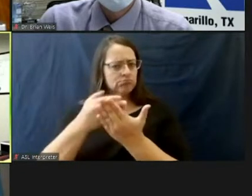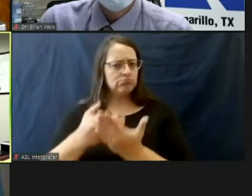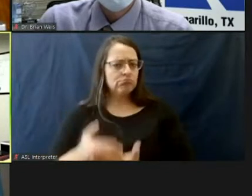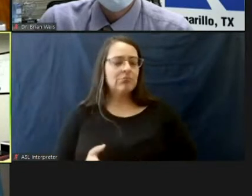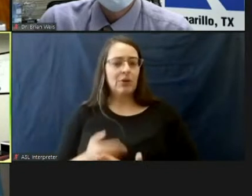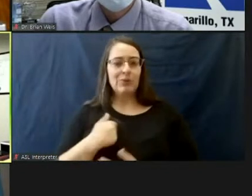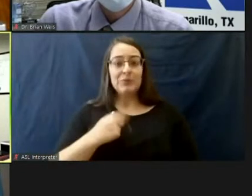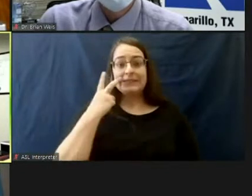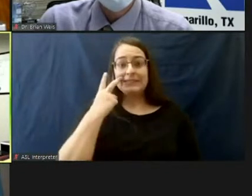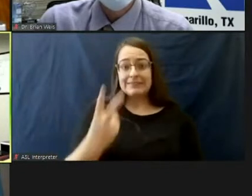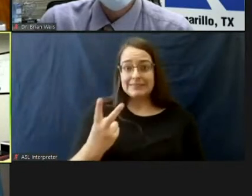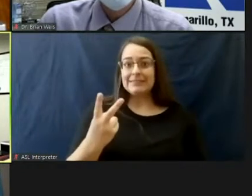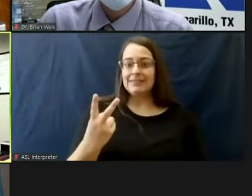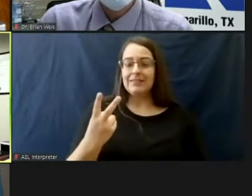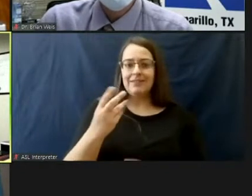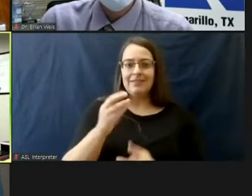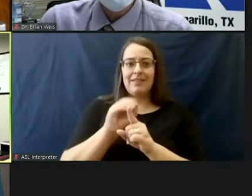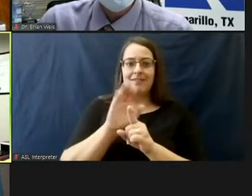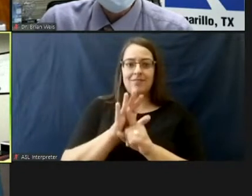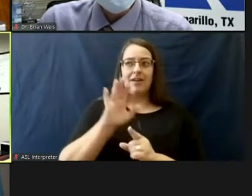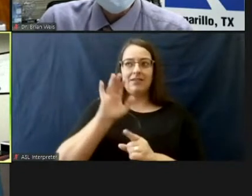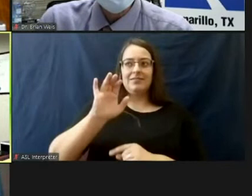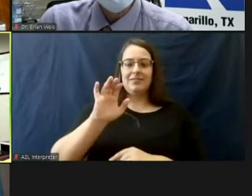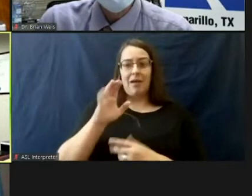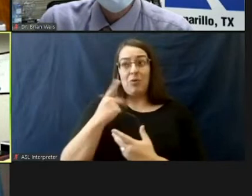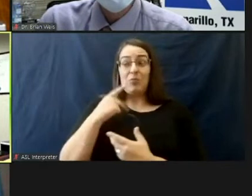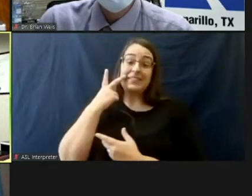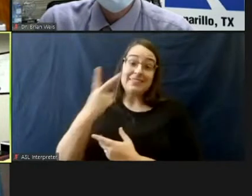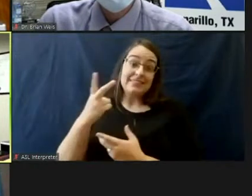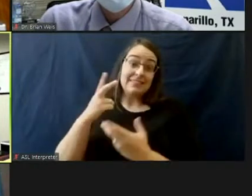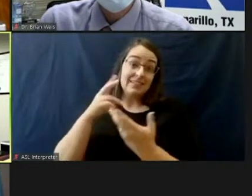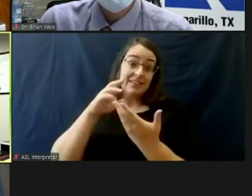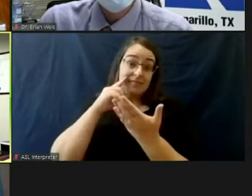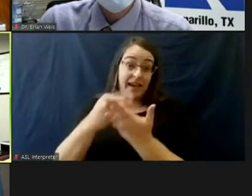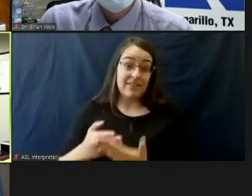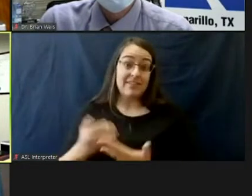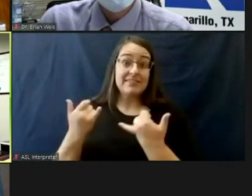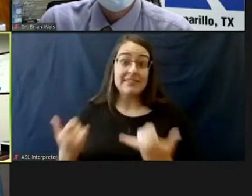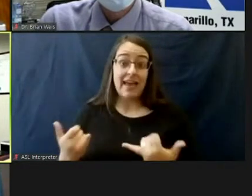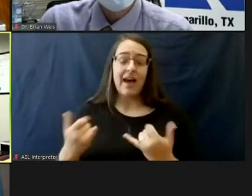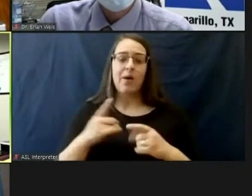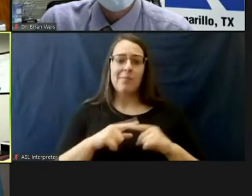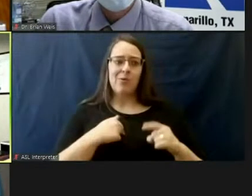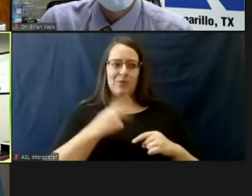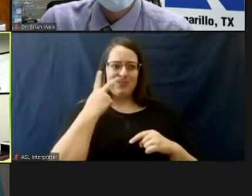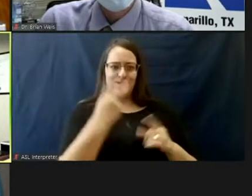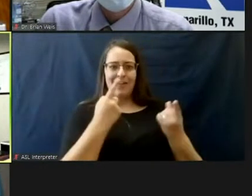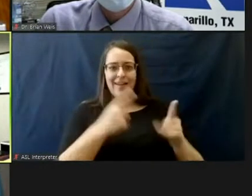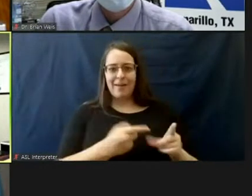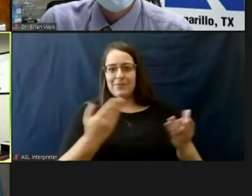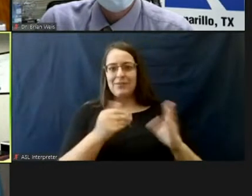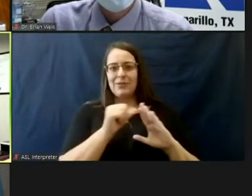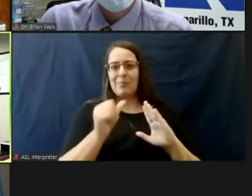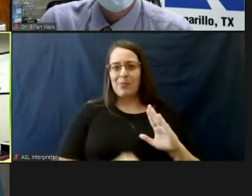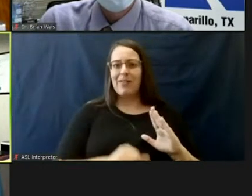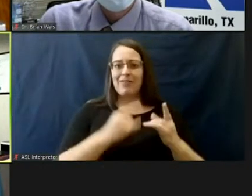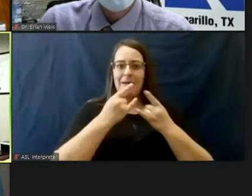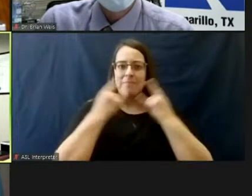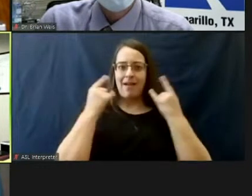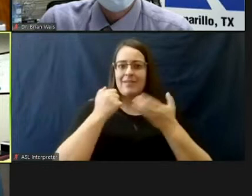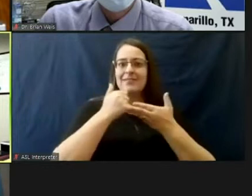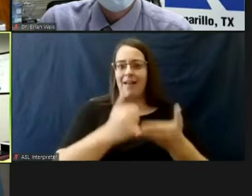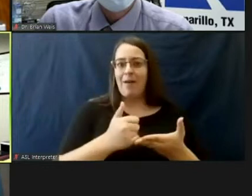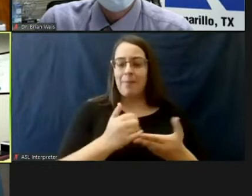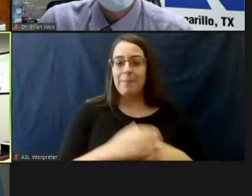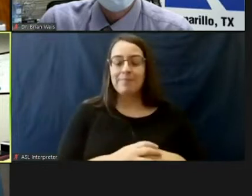to see that data now, but it also was obvious based on what we saw in our own community. The second thing I'd like to mention is there was a very